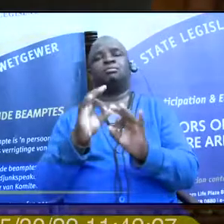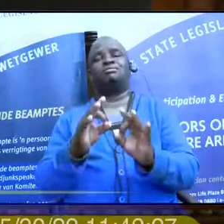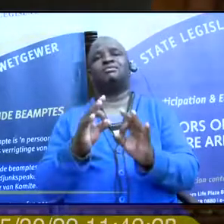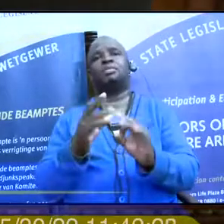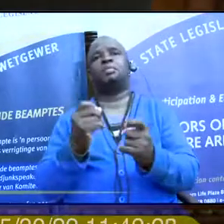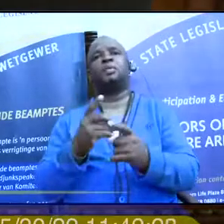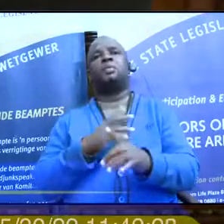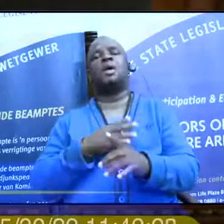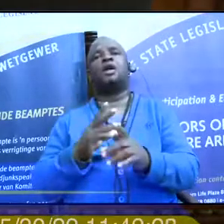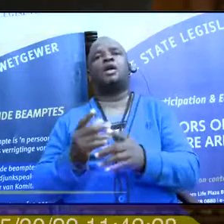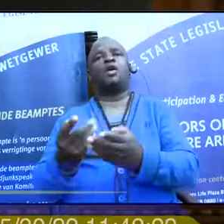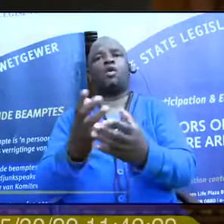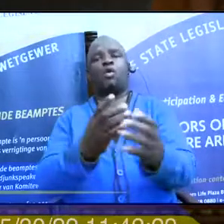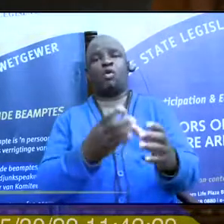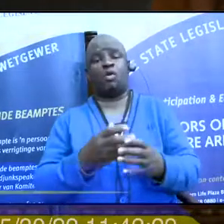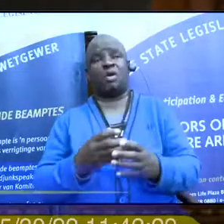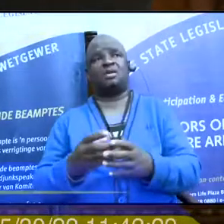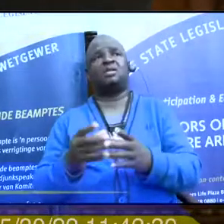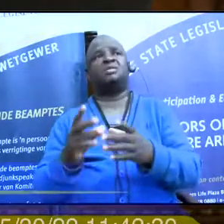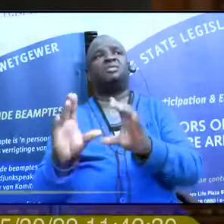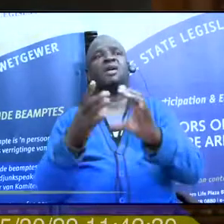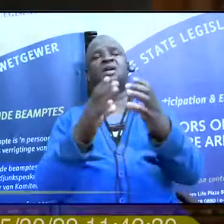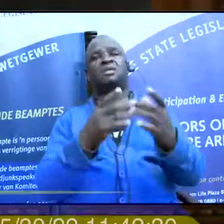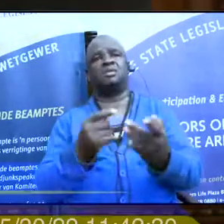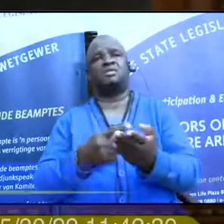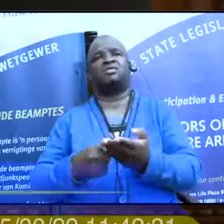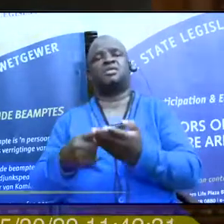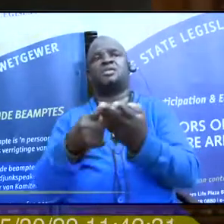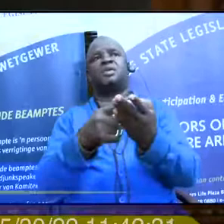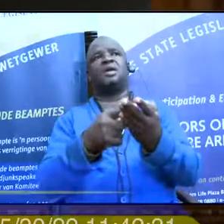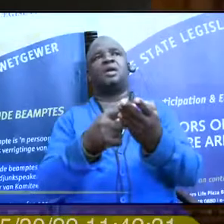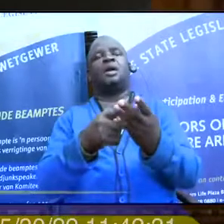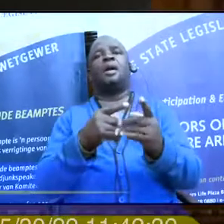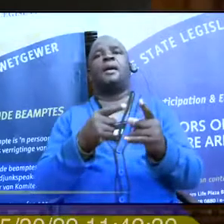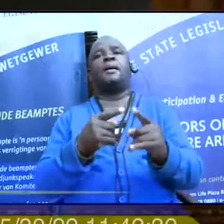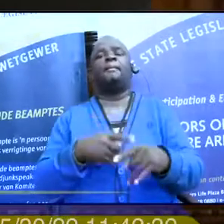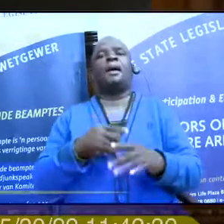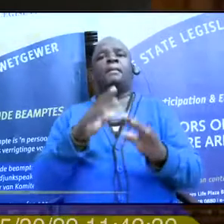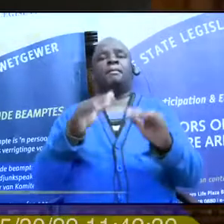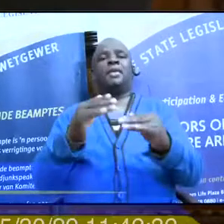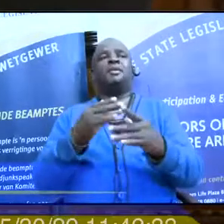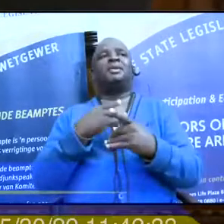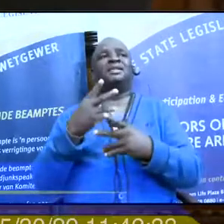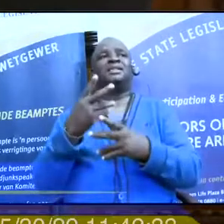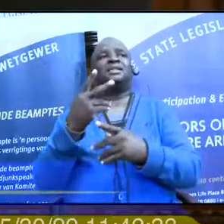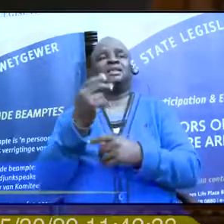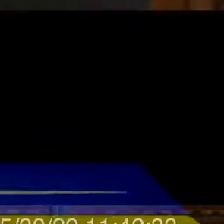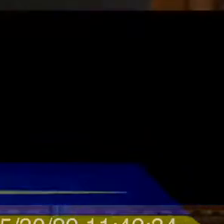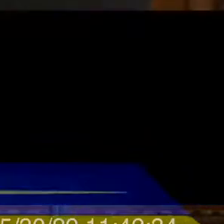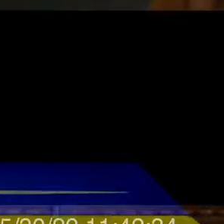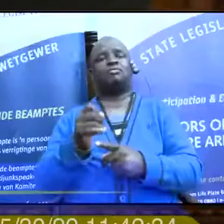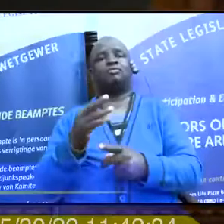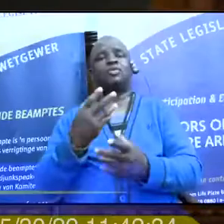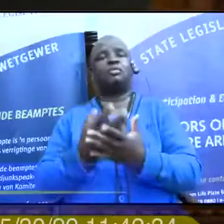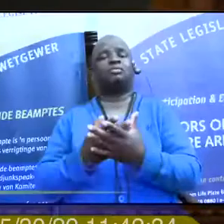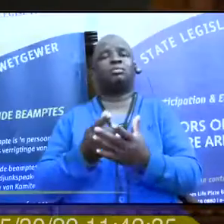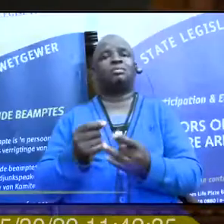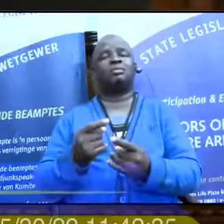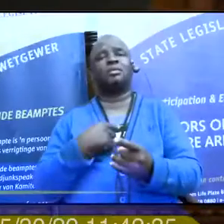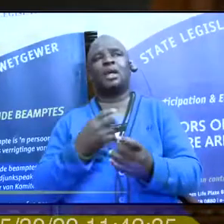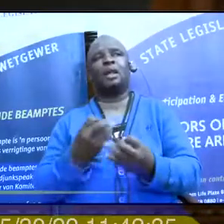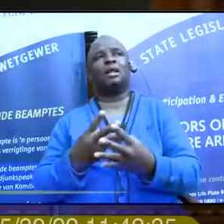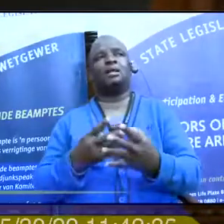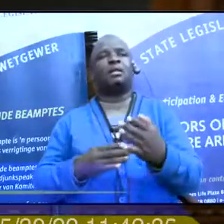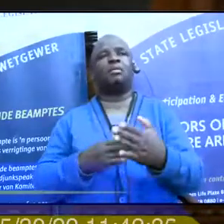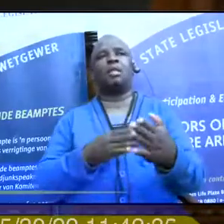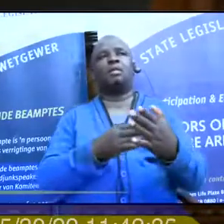bargaining functions effectively public authorities hardly will be successful in promoting collective bargaining